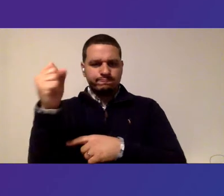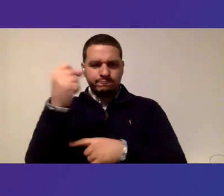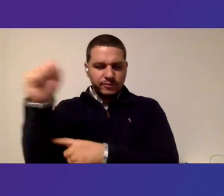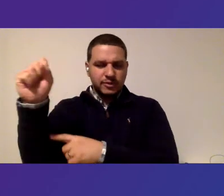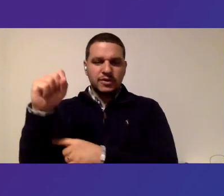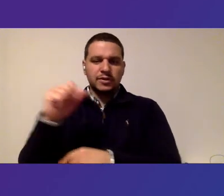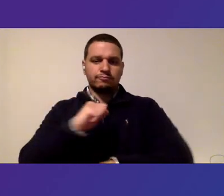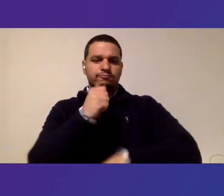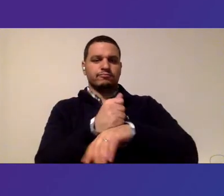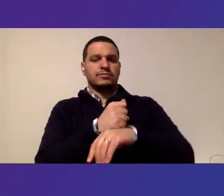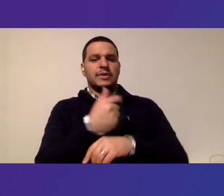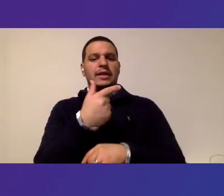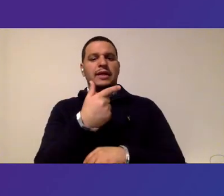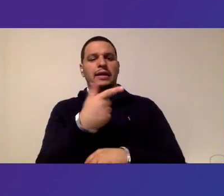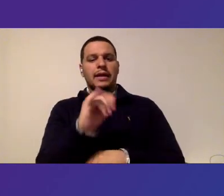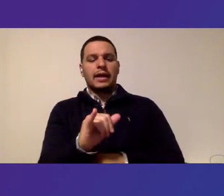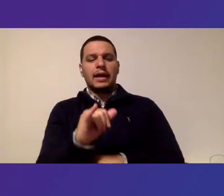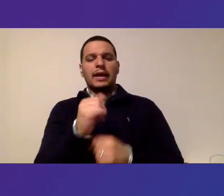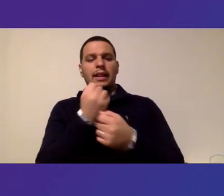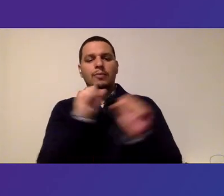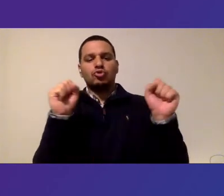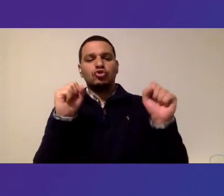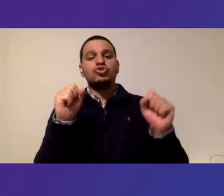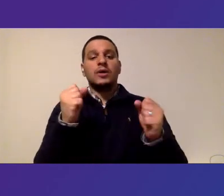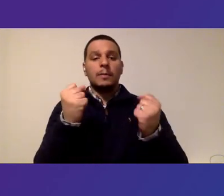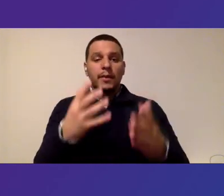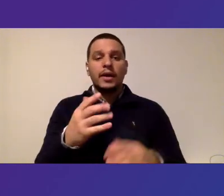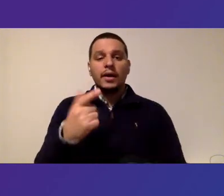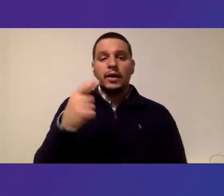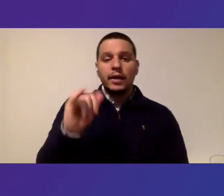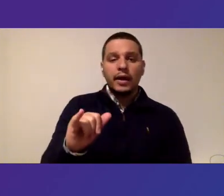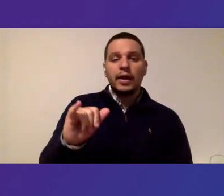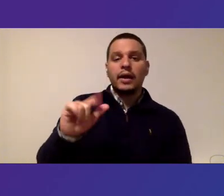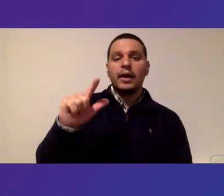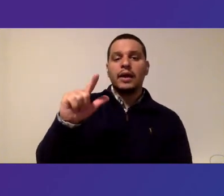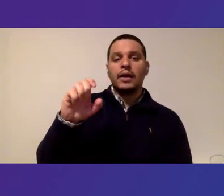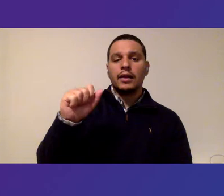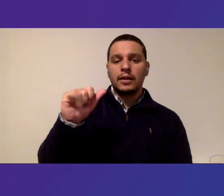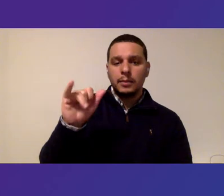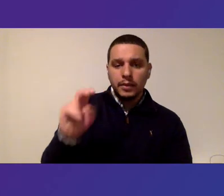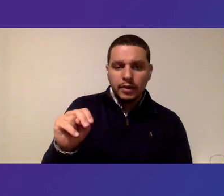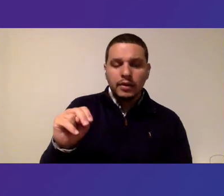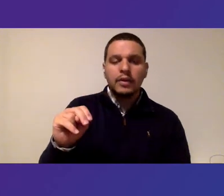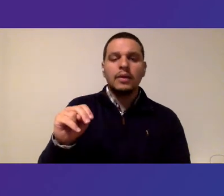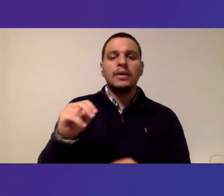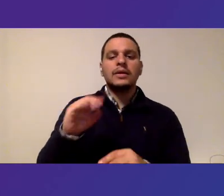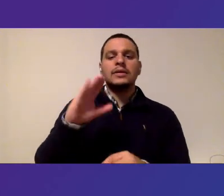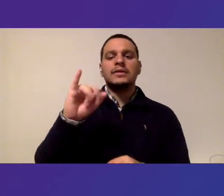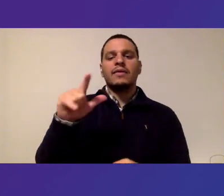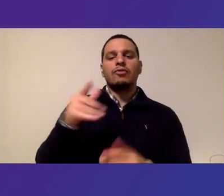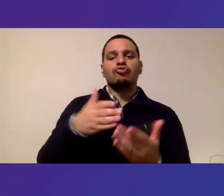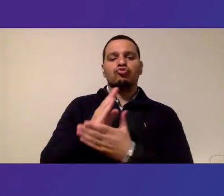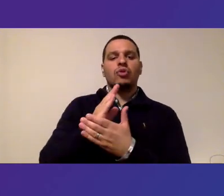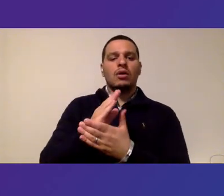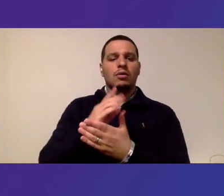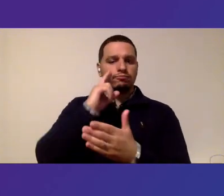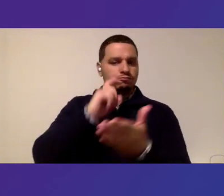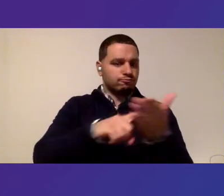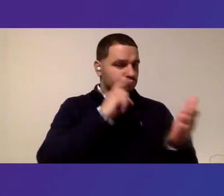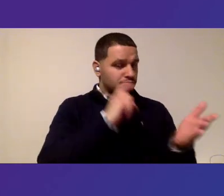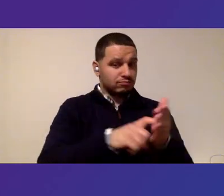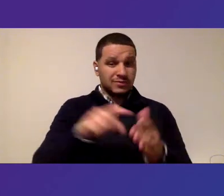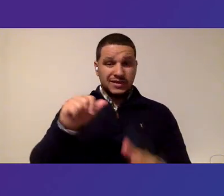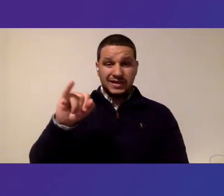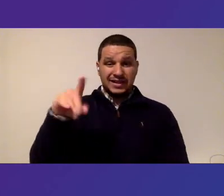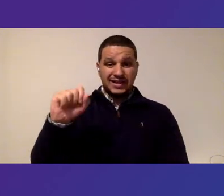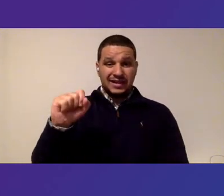the Gay Liberation Front, as well as other gay, lesbian, and bisexual civil rights organizations. Notably, the AIDS Coalition to